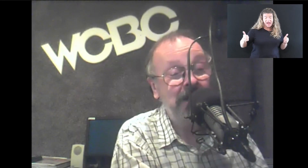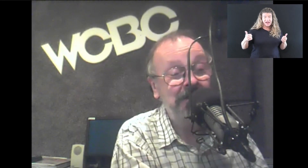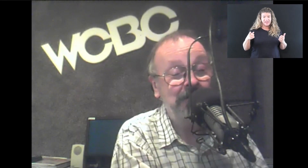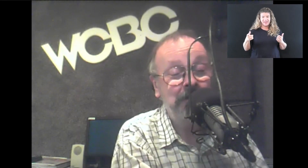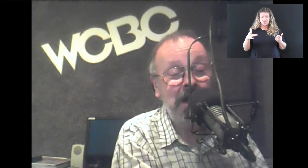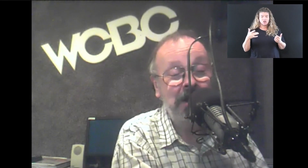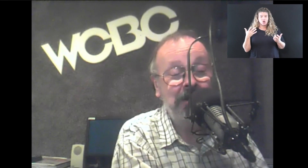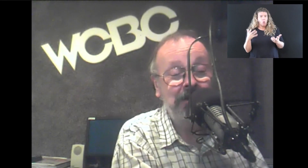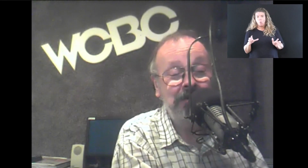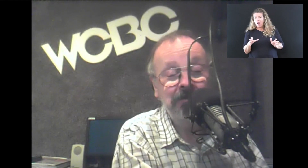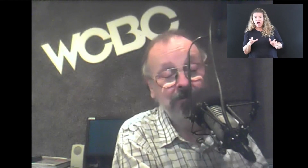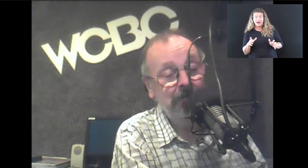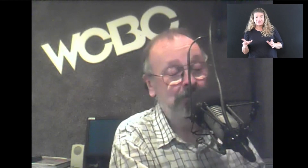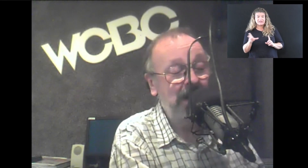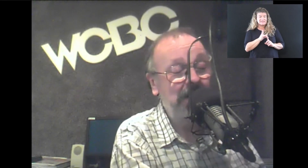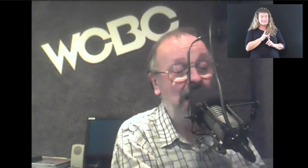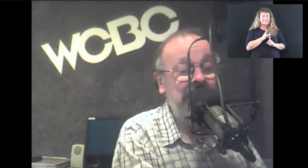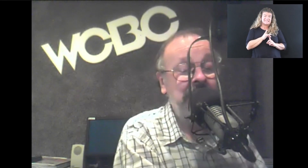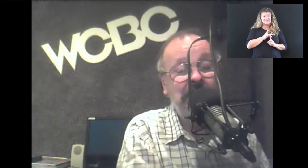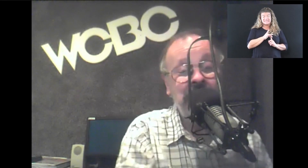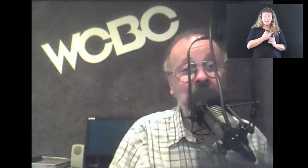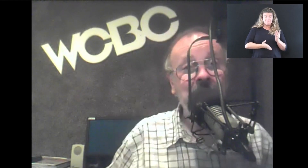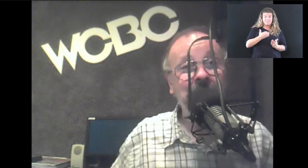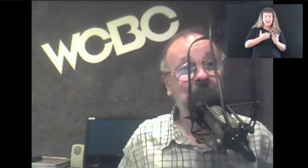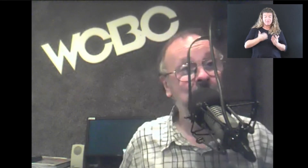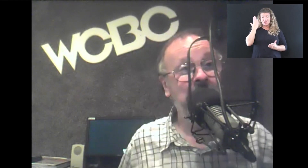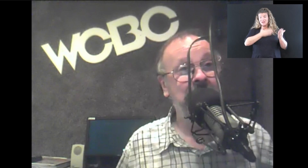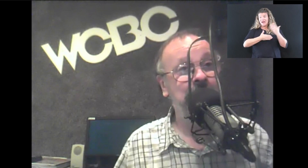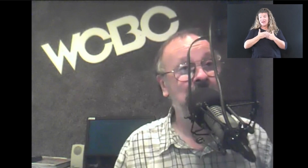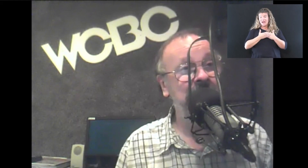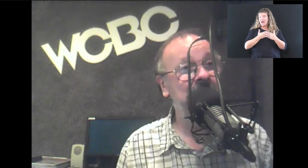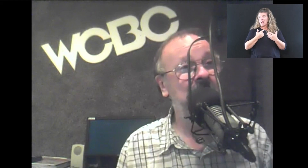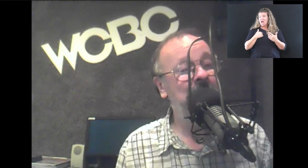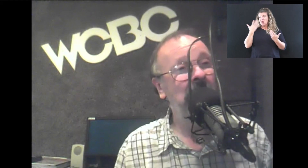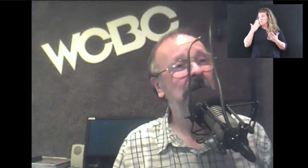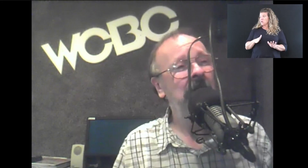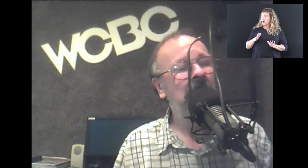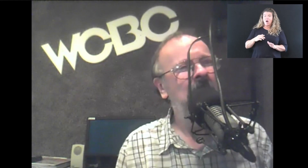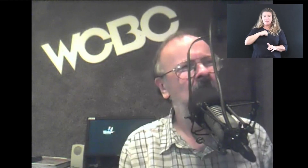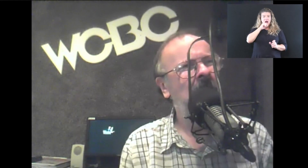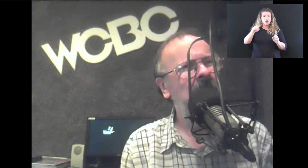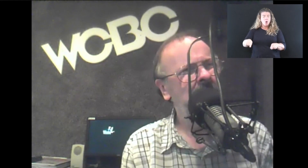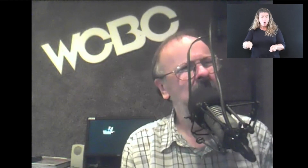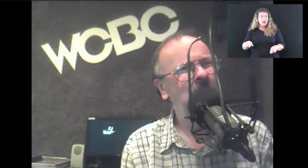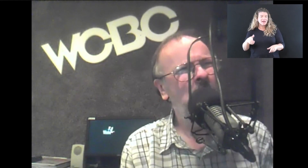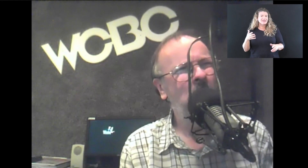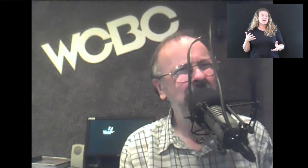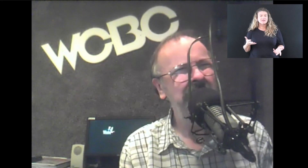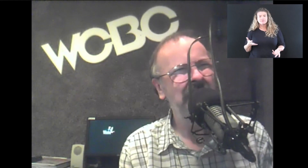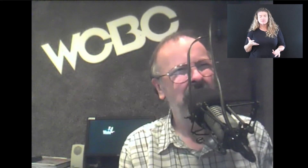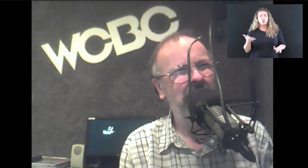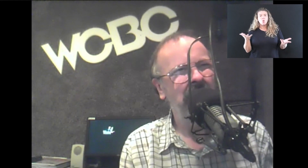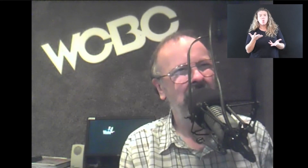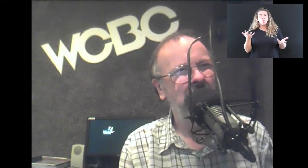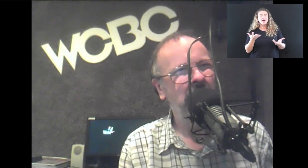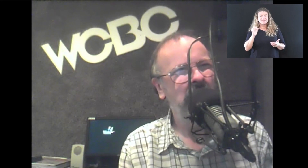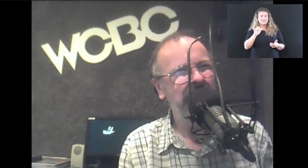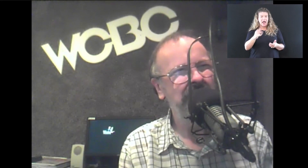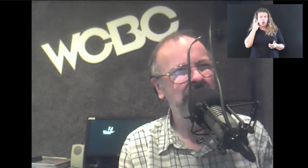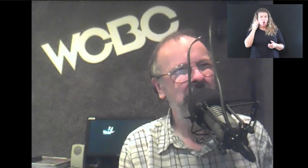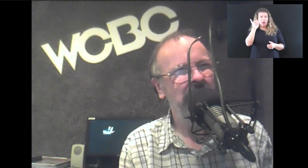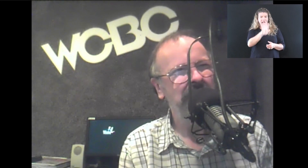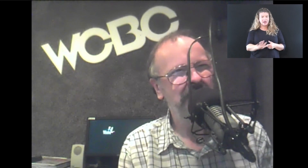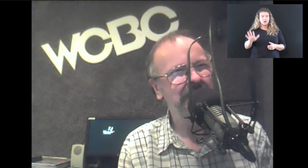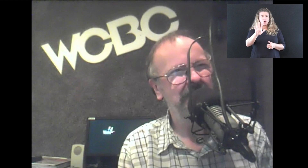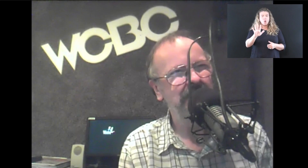they're asymptomatic and may not think that they've been exposed to anybody? What is that looking like? What's